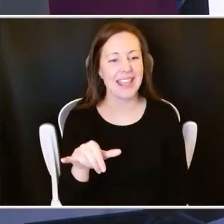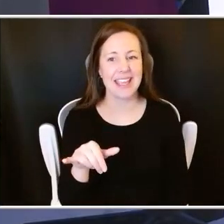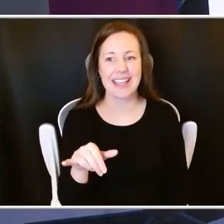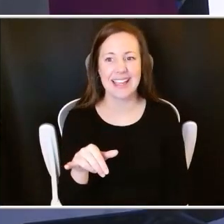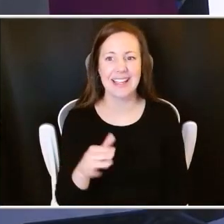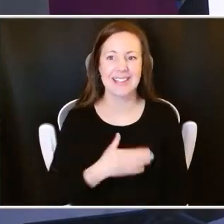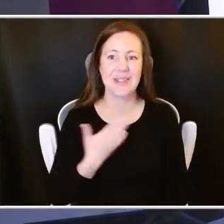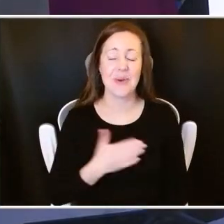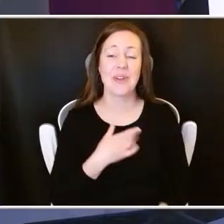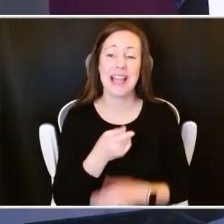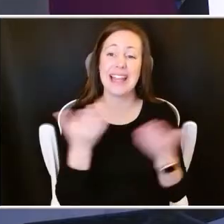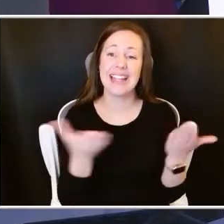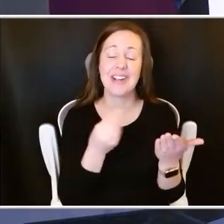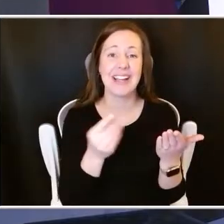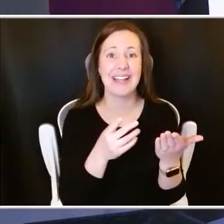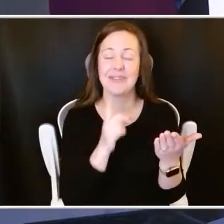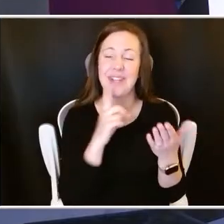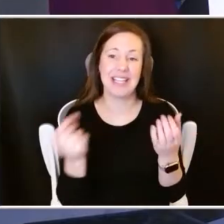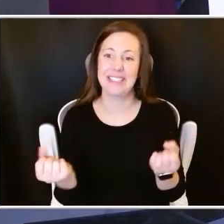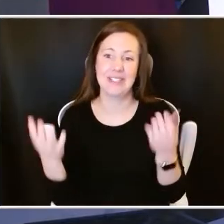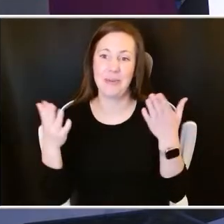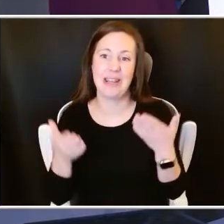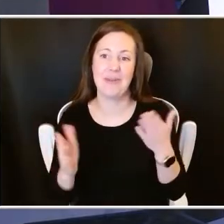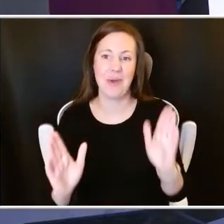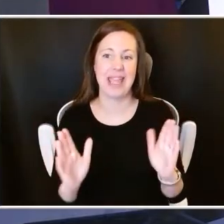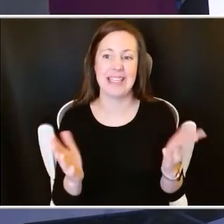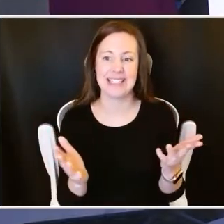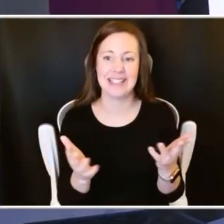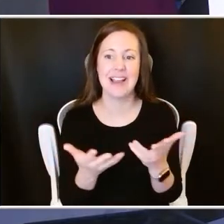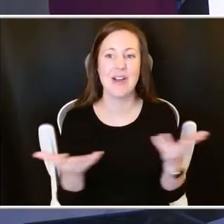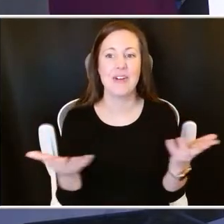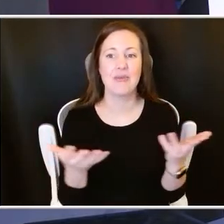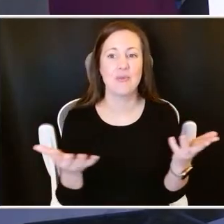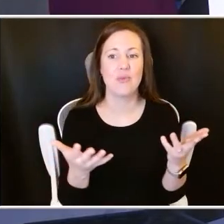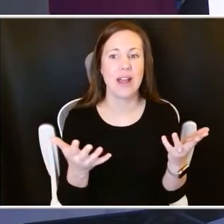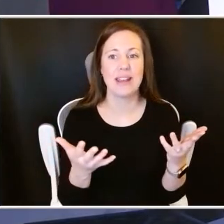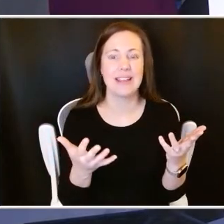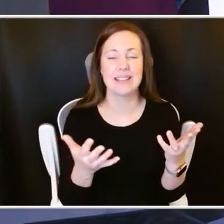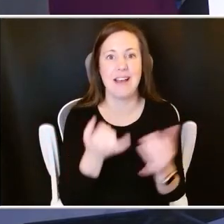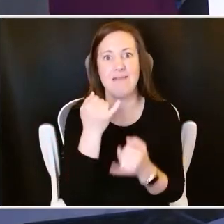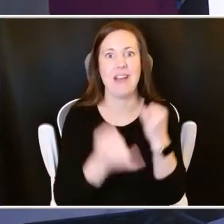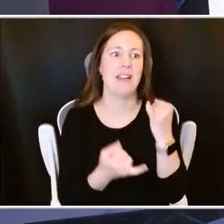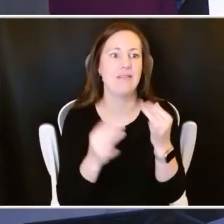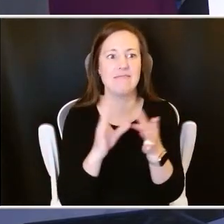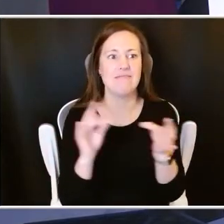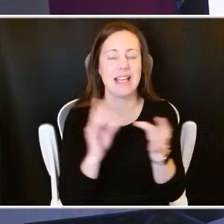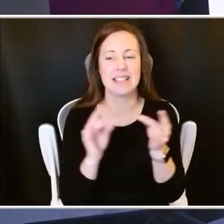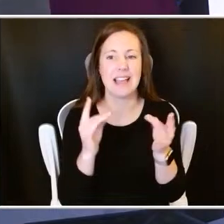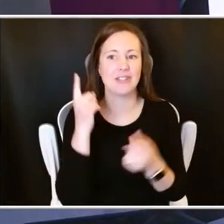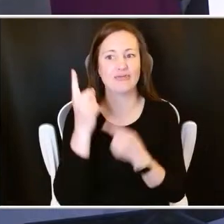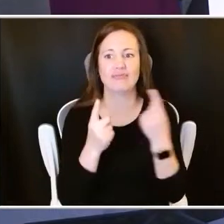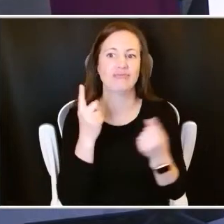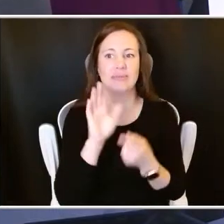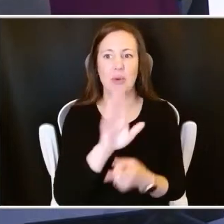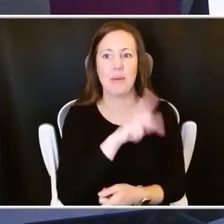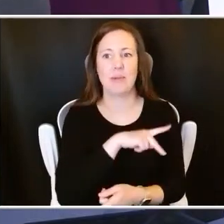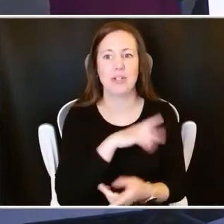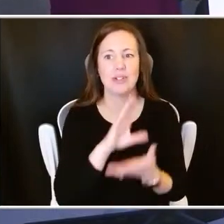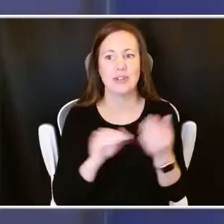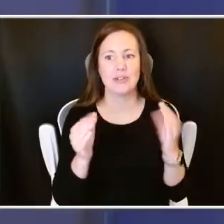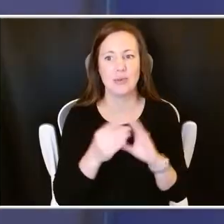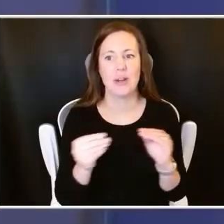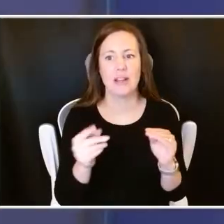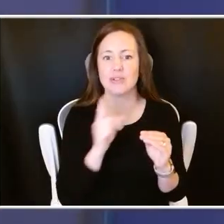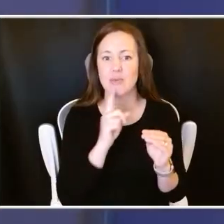here in so many ways. What is the big message? What's the big takeaway from your personal story? Looking back,